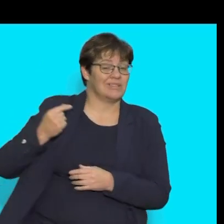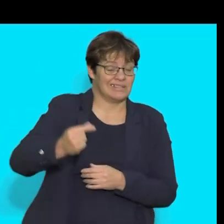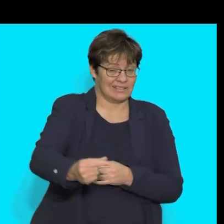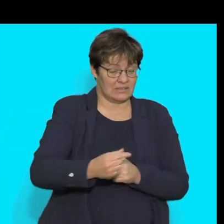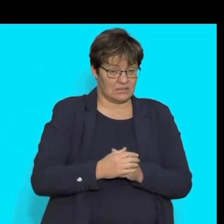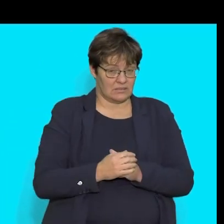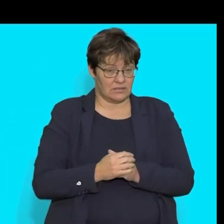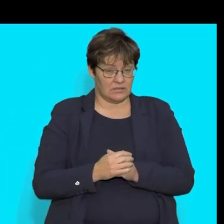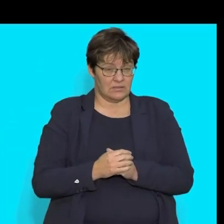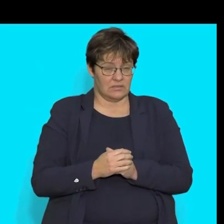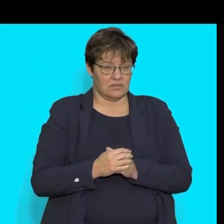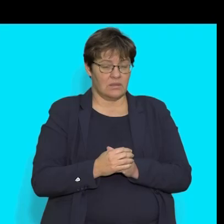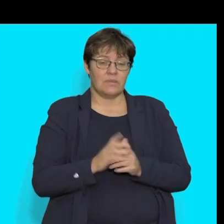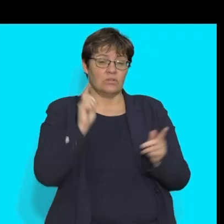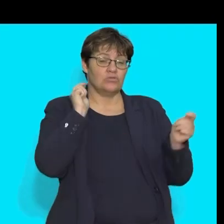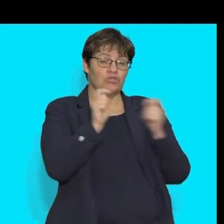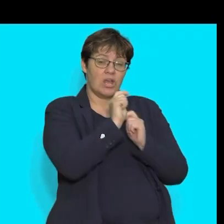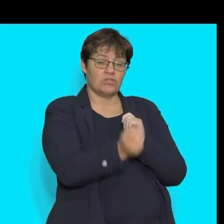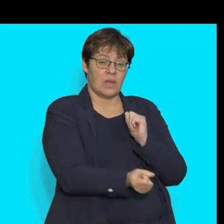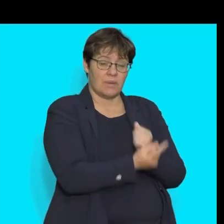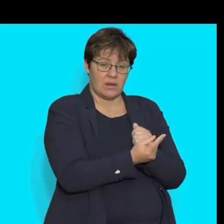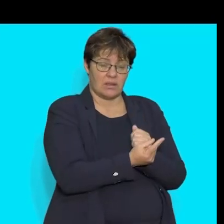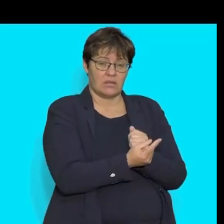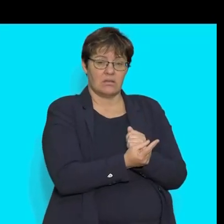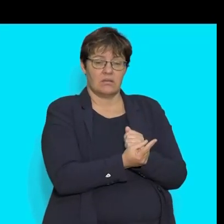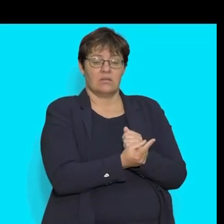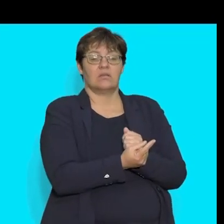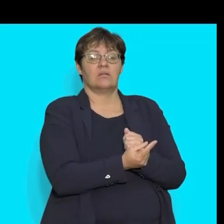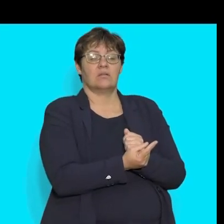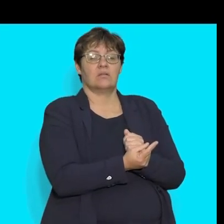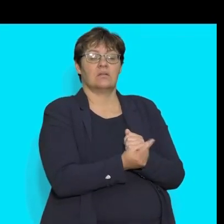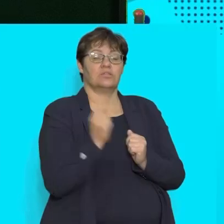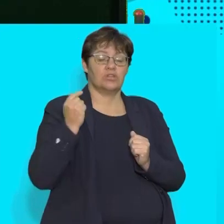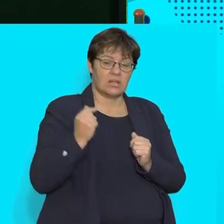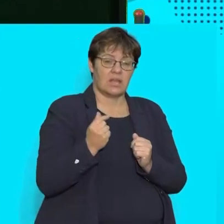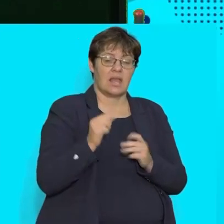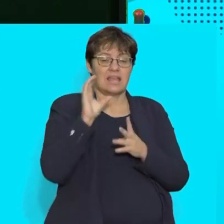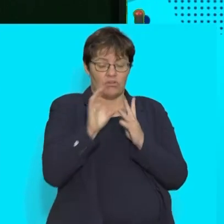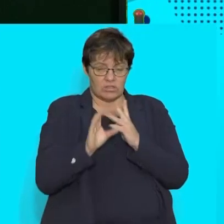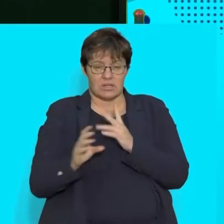means. Essentially, the changes that happen were through genetic characteristics being